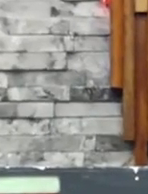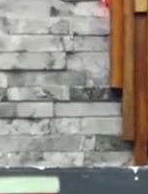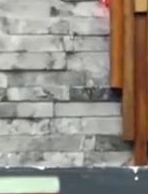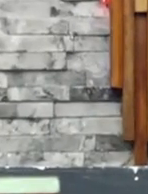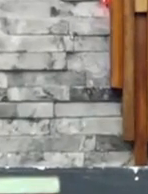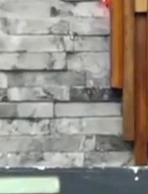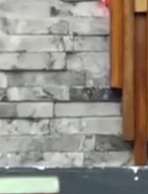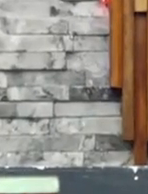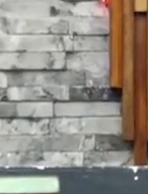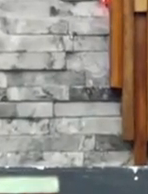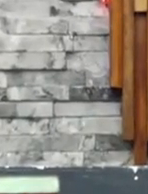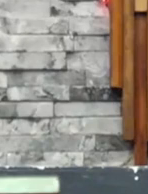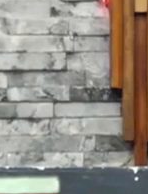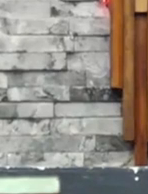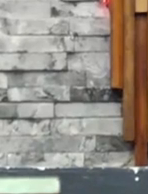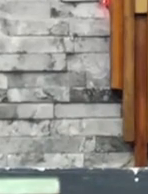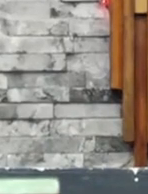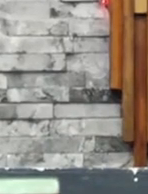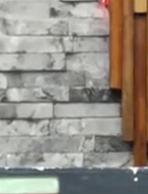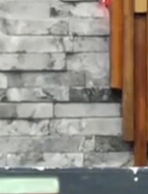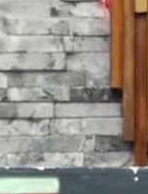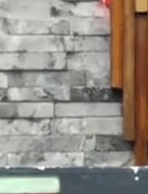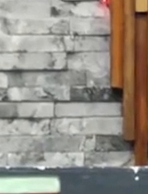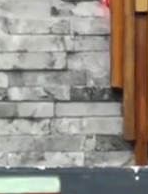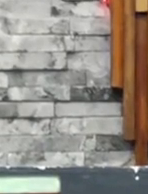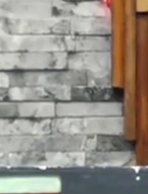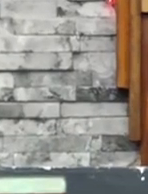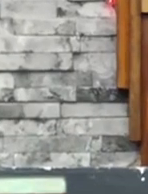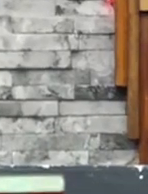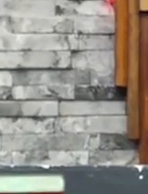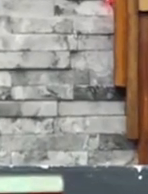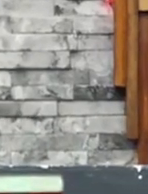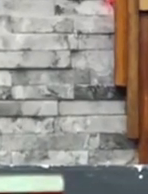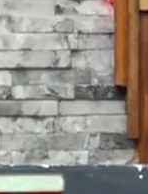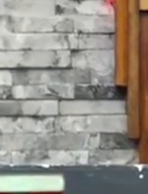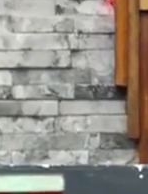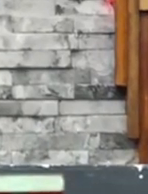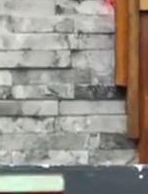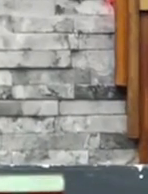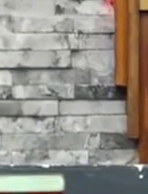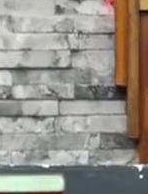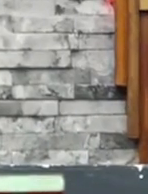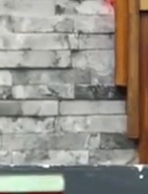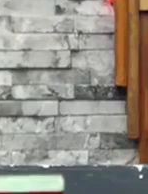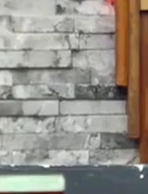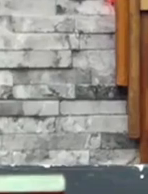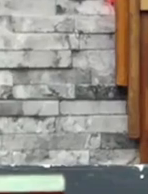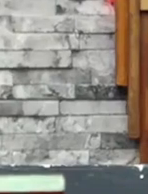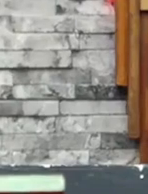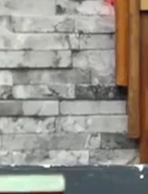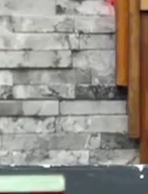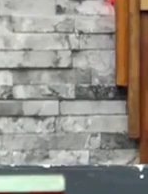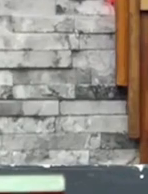asked sarcastically. Nami nikauliza kwa. So who are you? Kwani wewe ni nani? In the dream. So who are you? Kwani